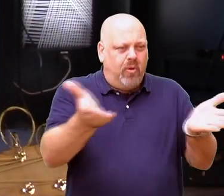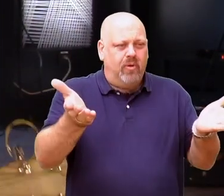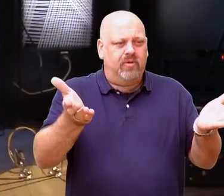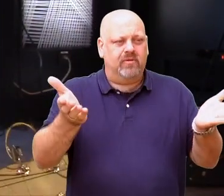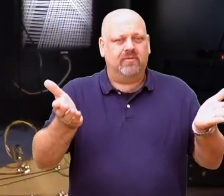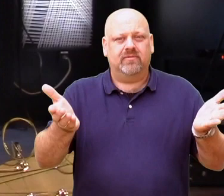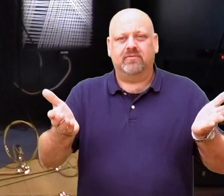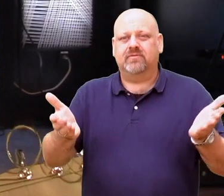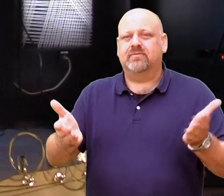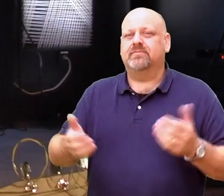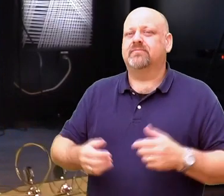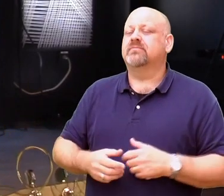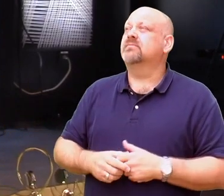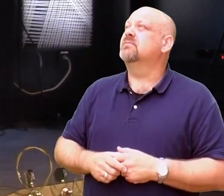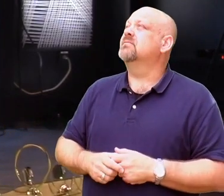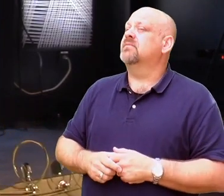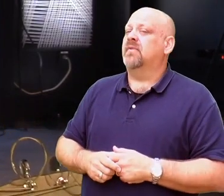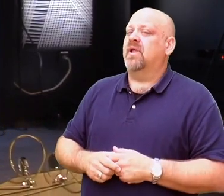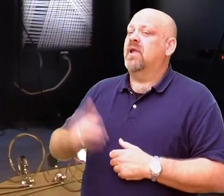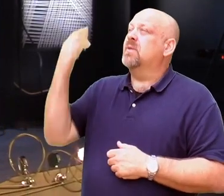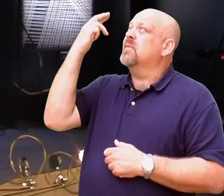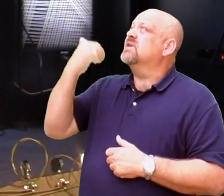grave.